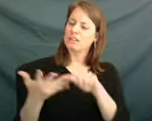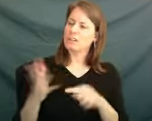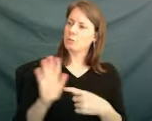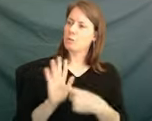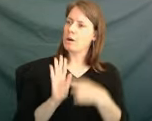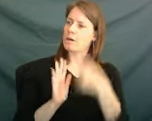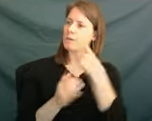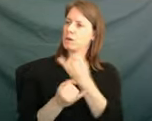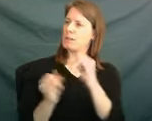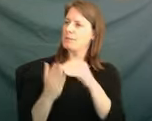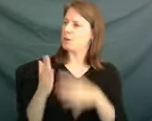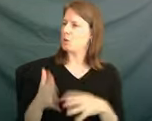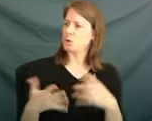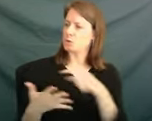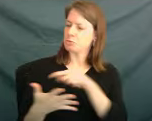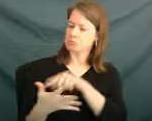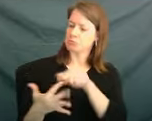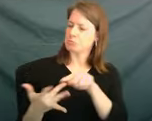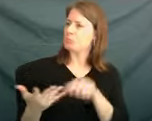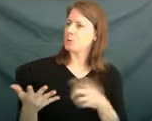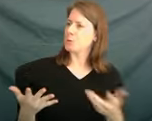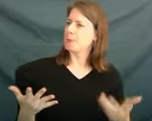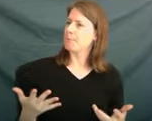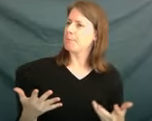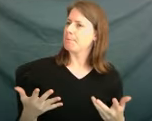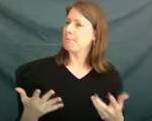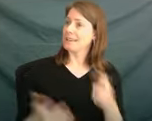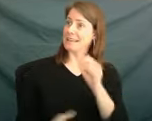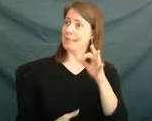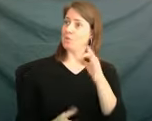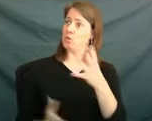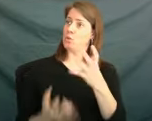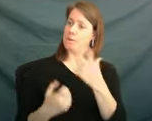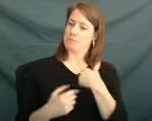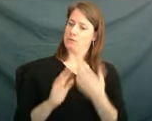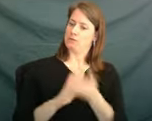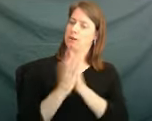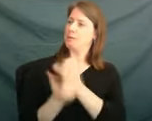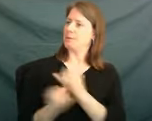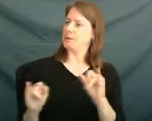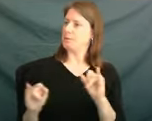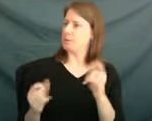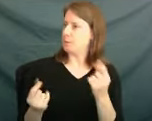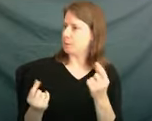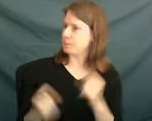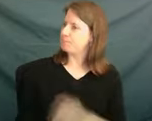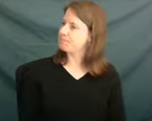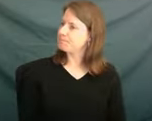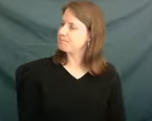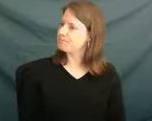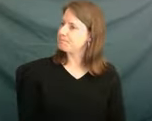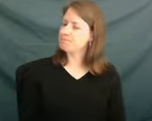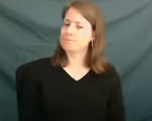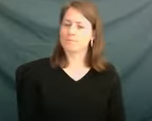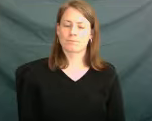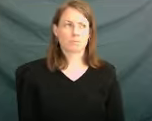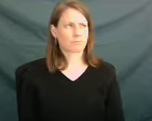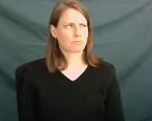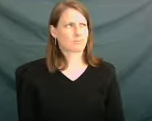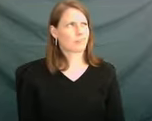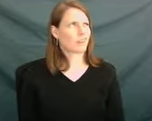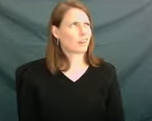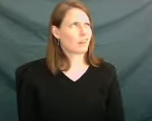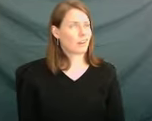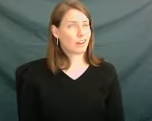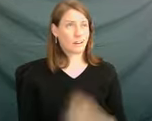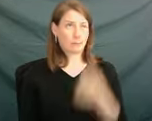You need to, I don't know, quite a lot of it's about common sense, I would say, to me. Tell me, I haven't got any